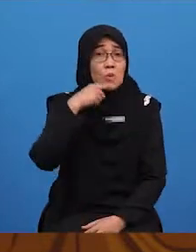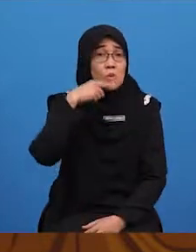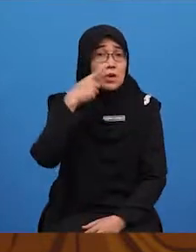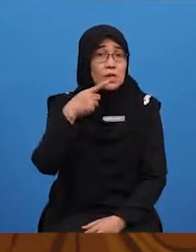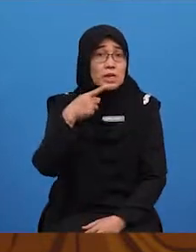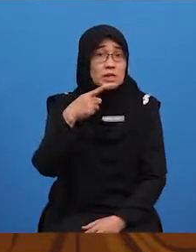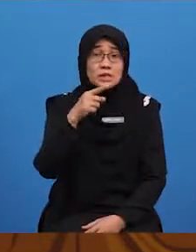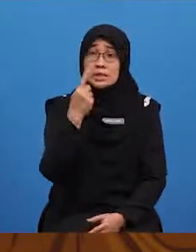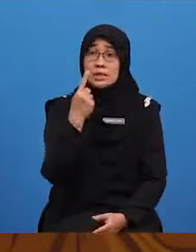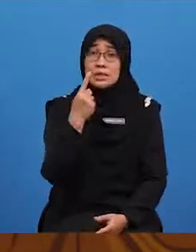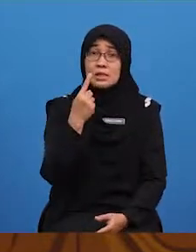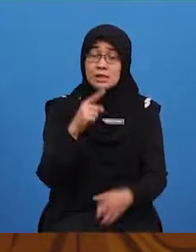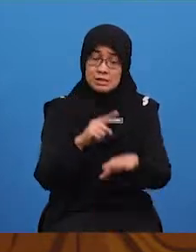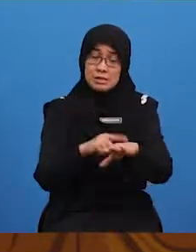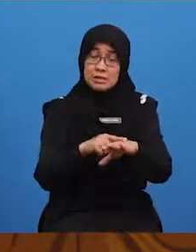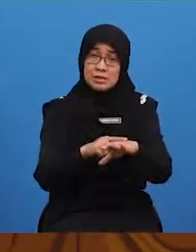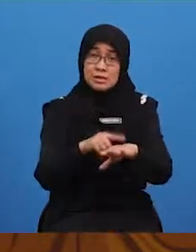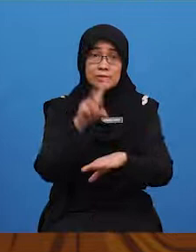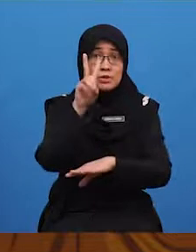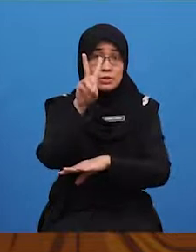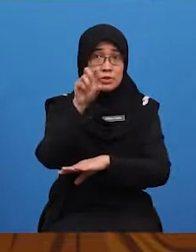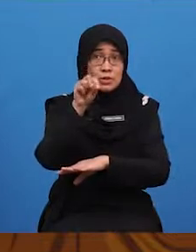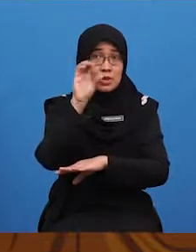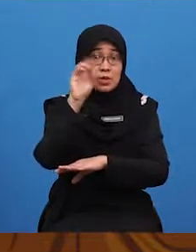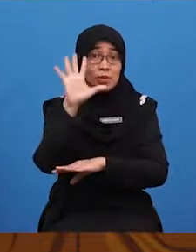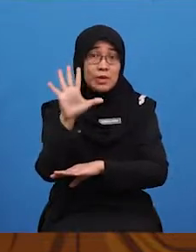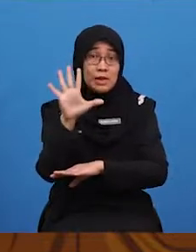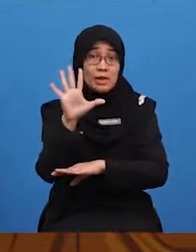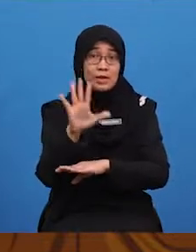The proper way is it's